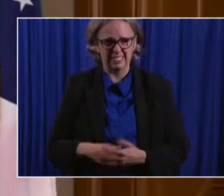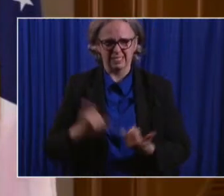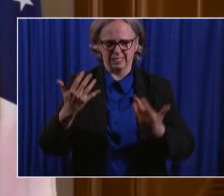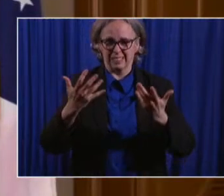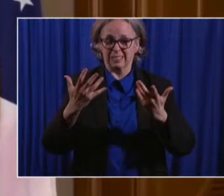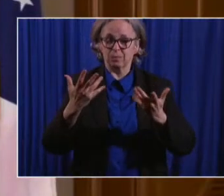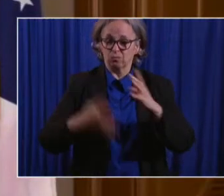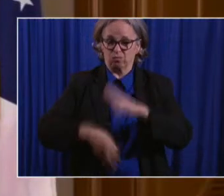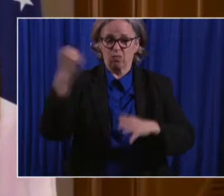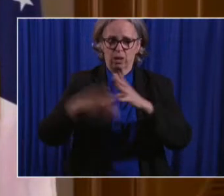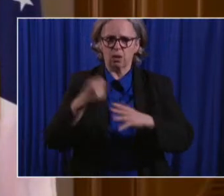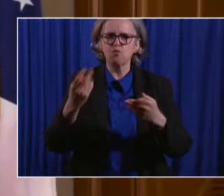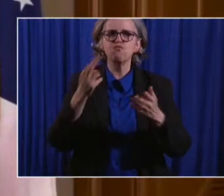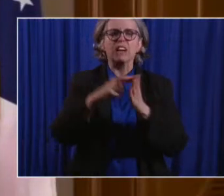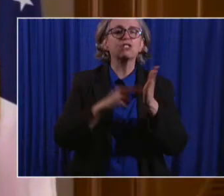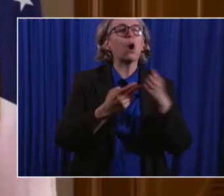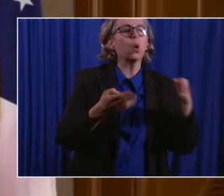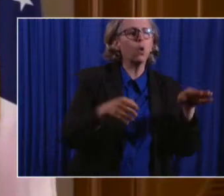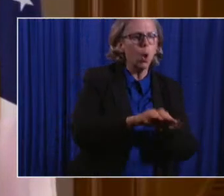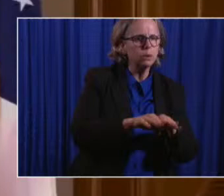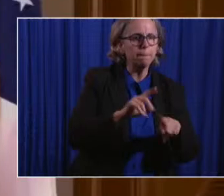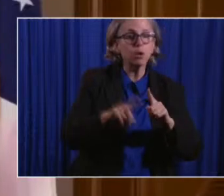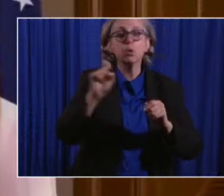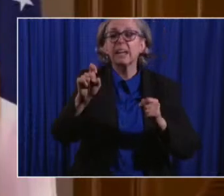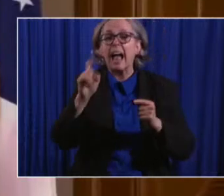right now by visiting